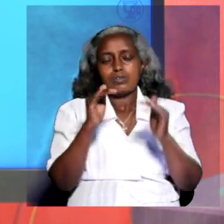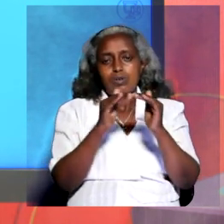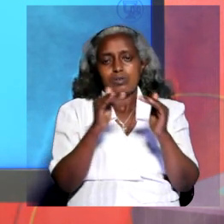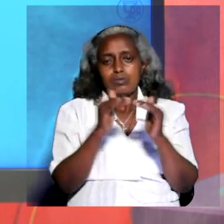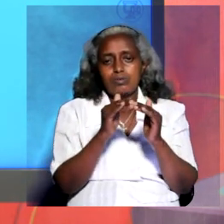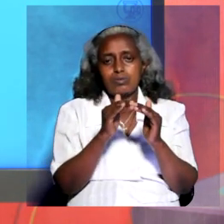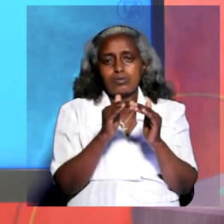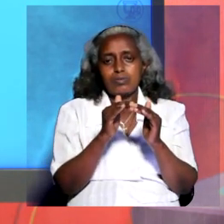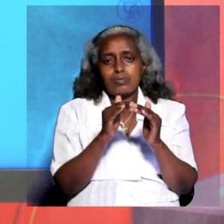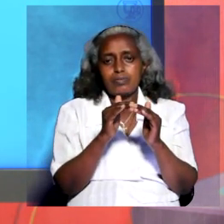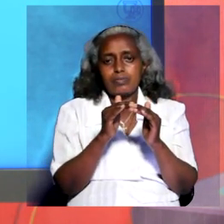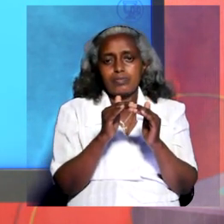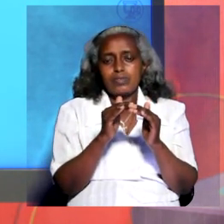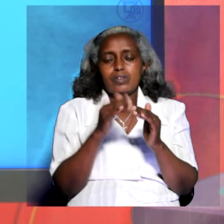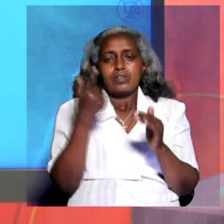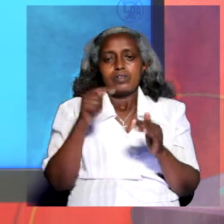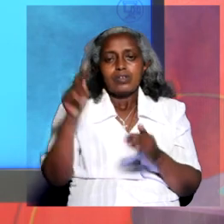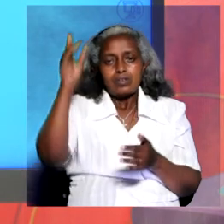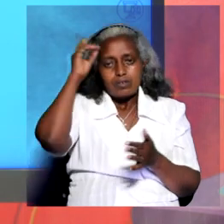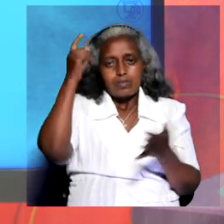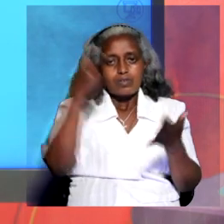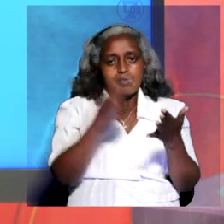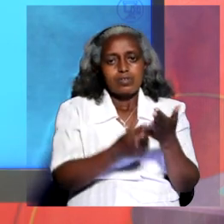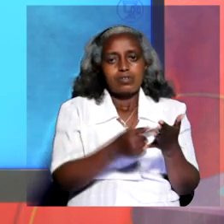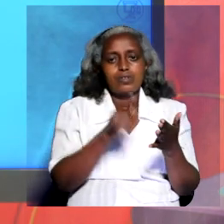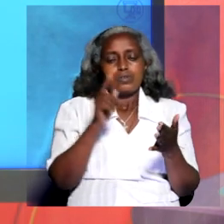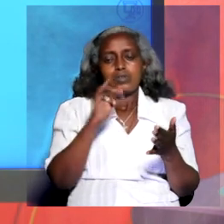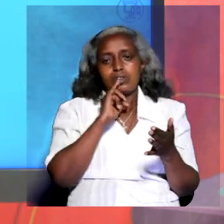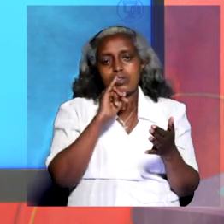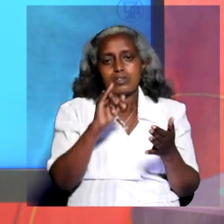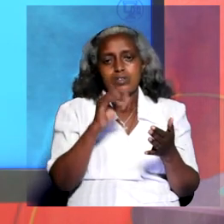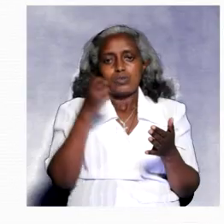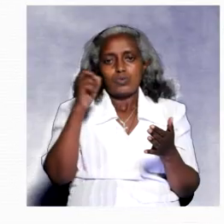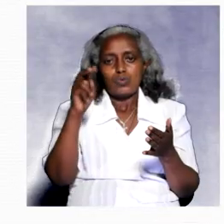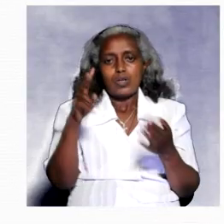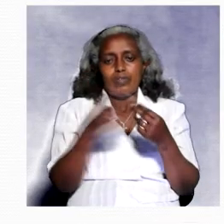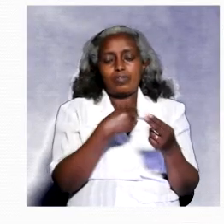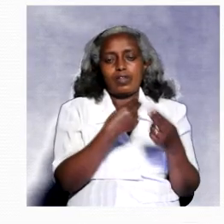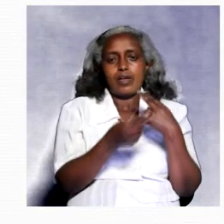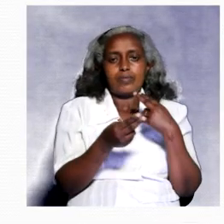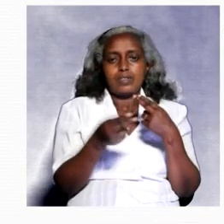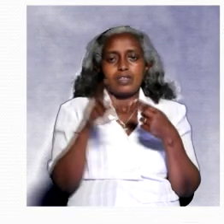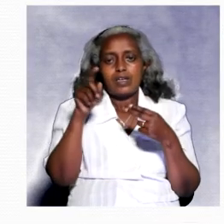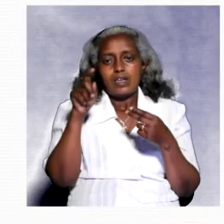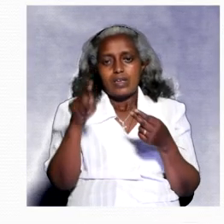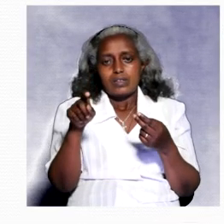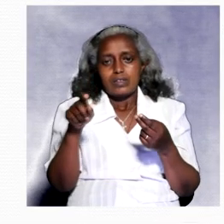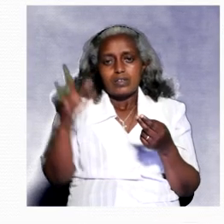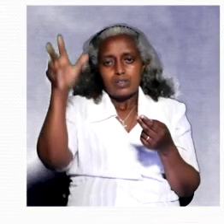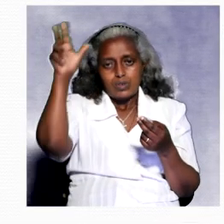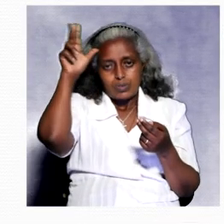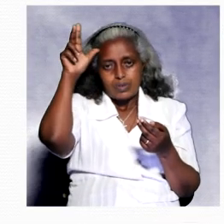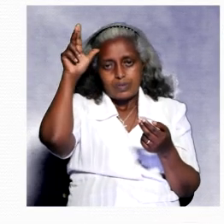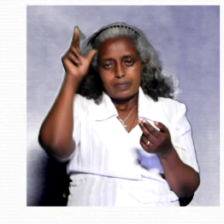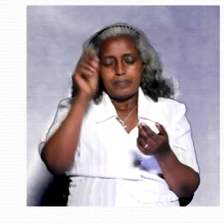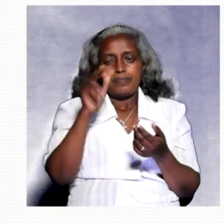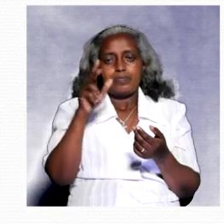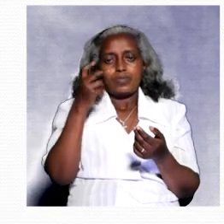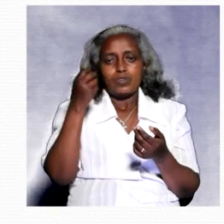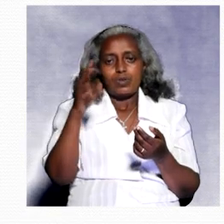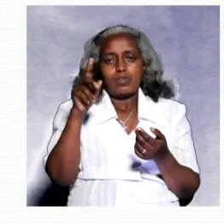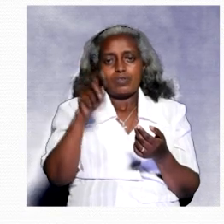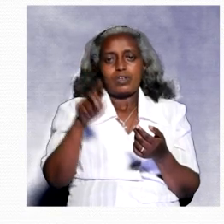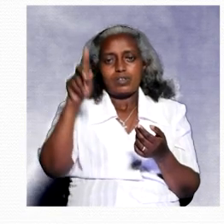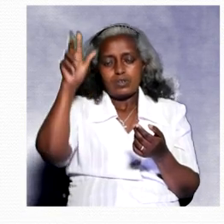to the derivative of this one is it is 12 times x cubed,